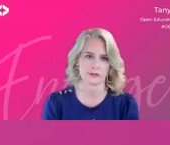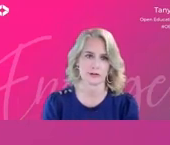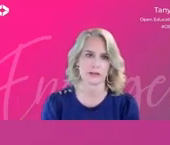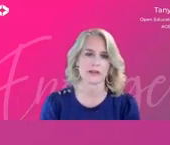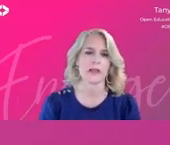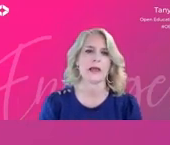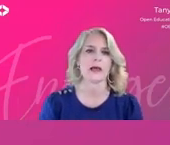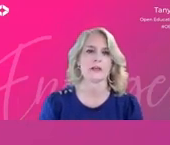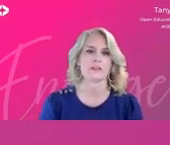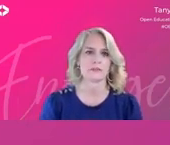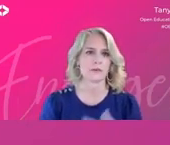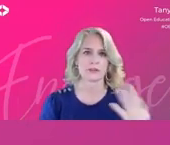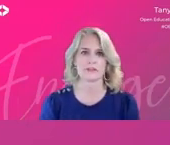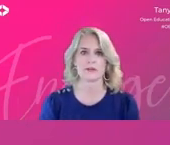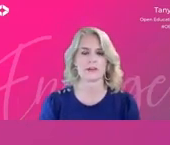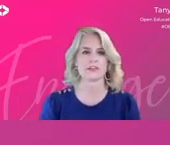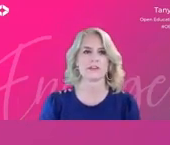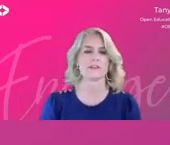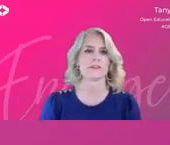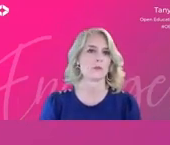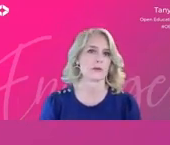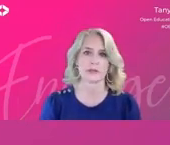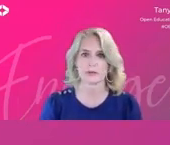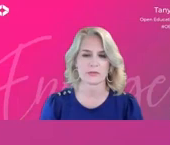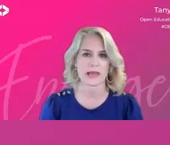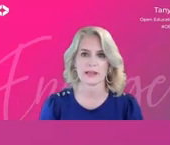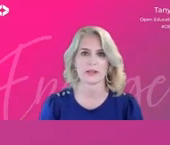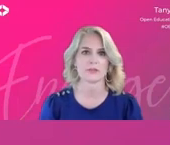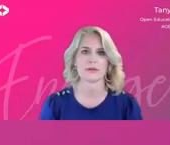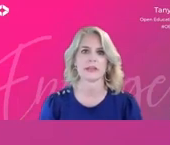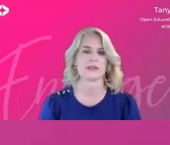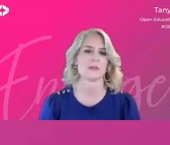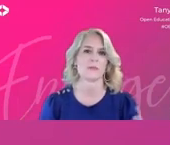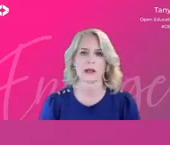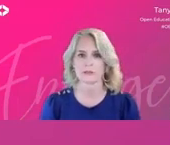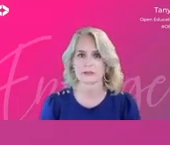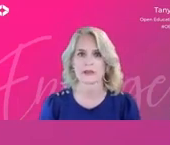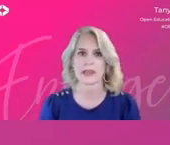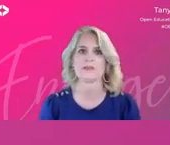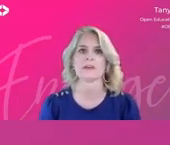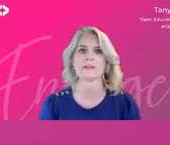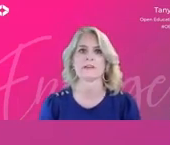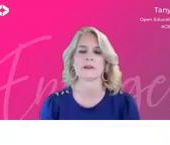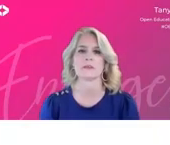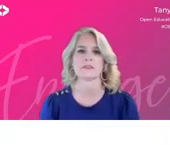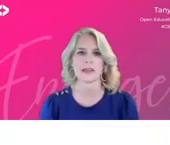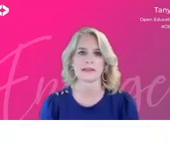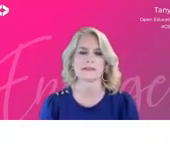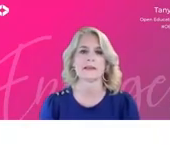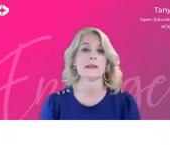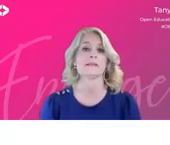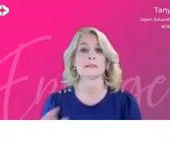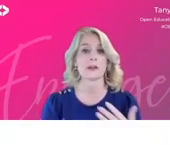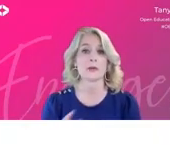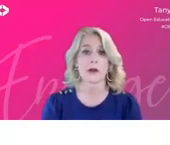Learning Circle, just a few considerations. You'll want to read through the how to use curriculum, browse the Canvas